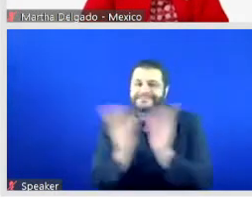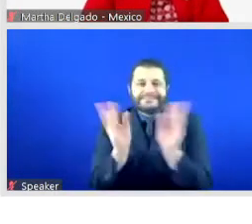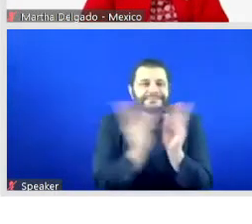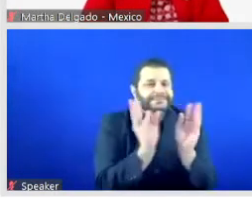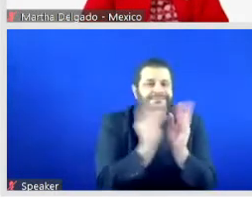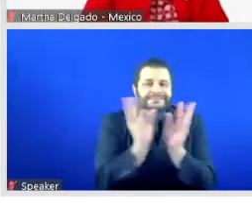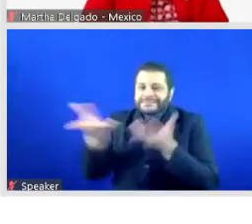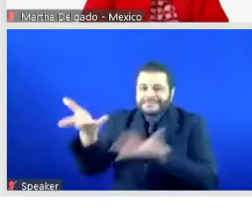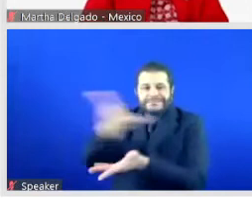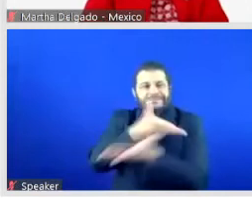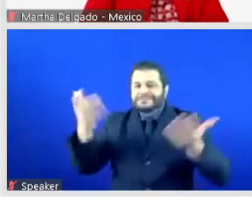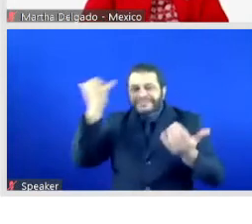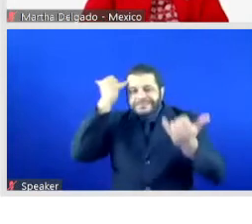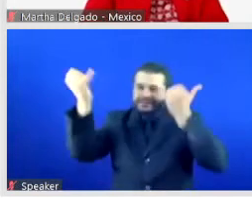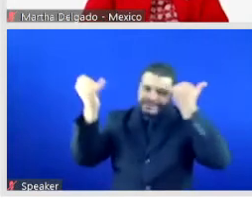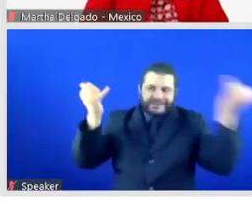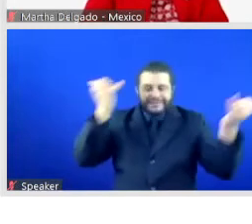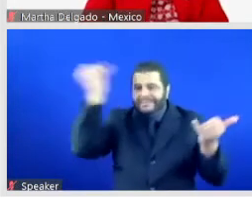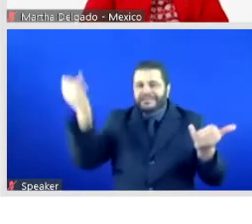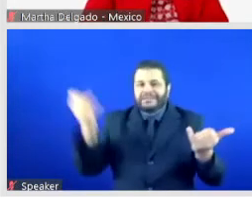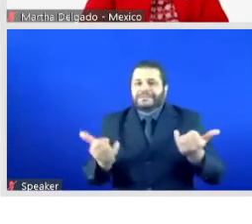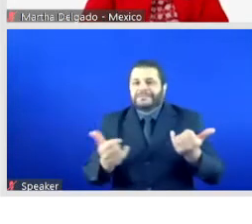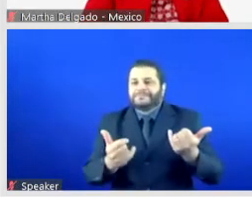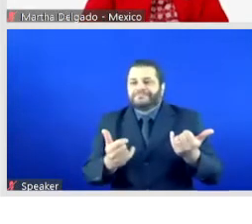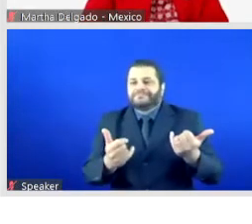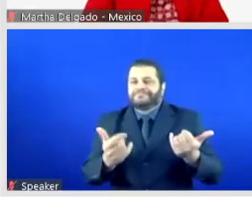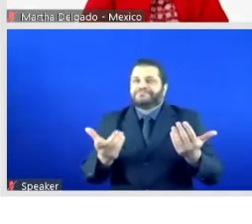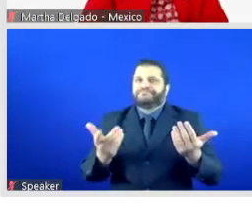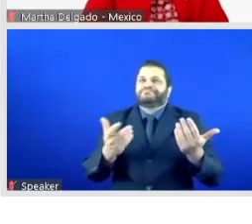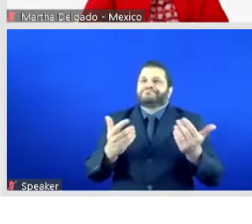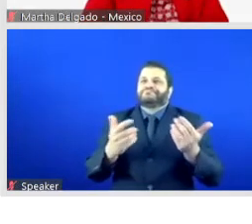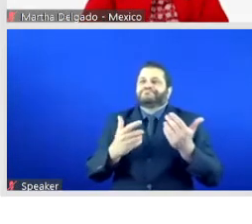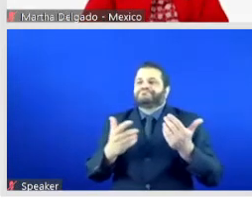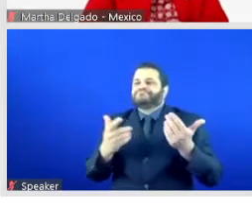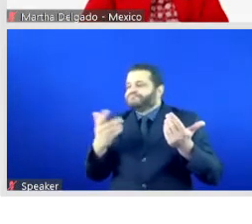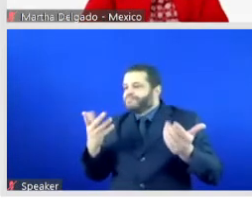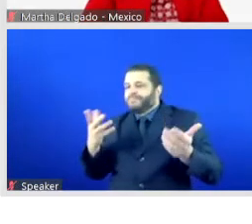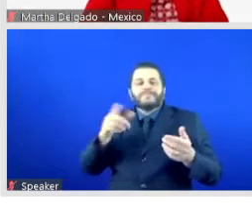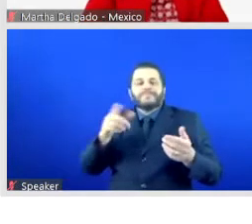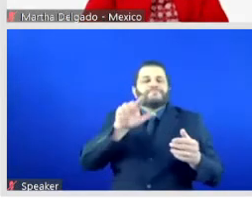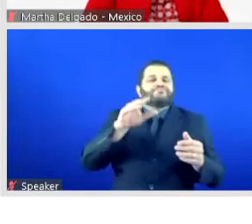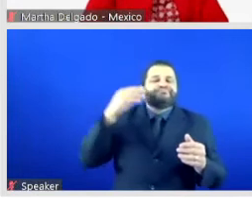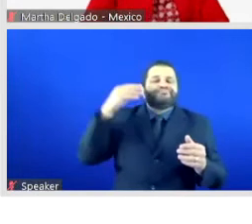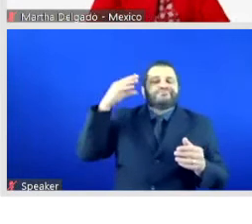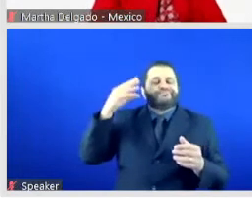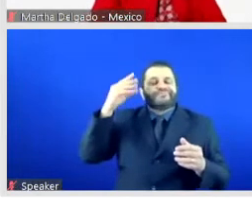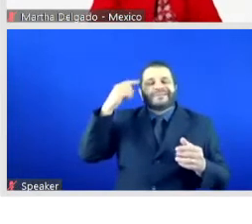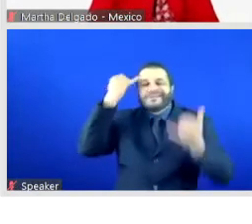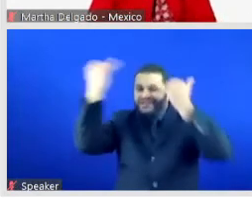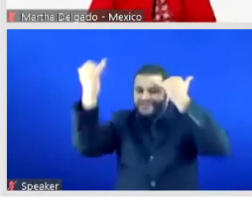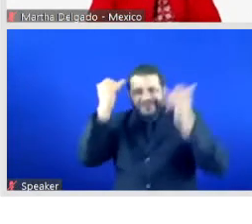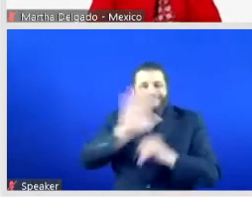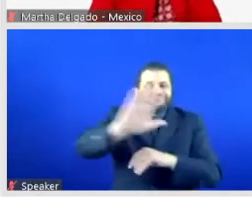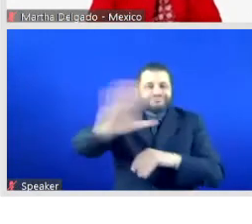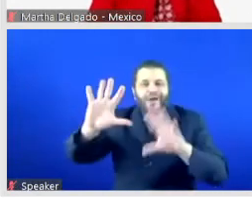indigenous communities in, you know, in living closely with nature. That's the solution. So in essence,